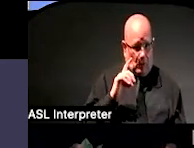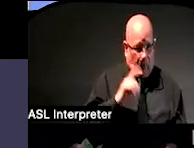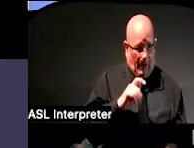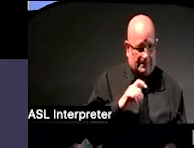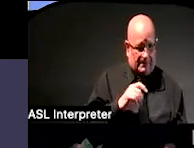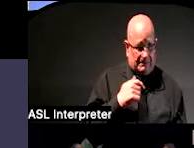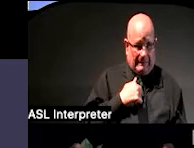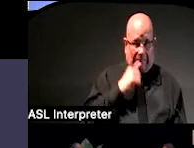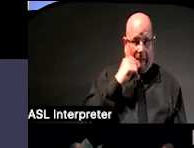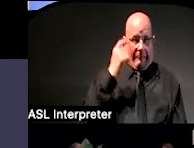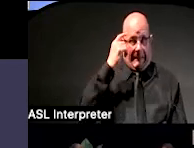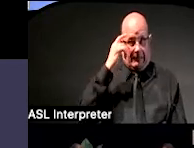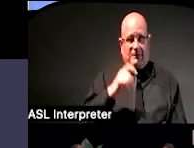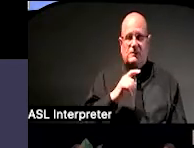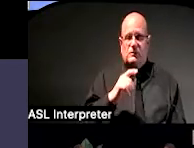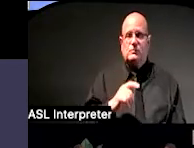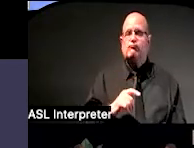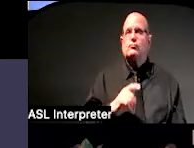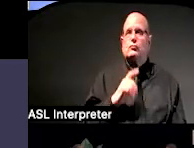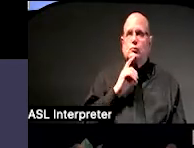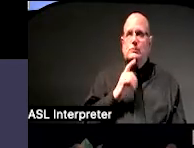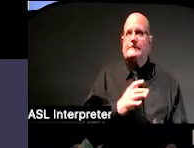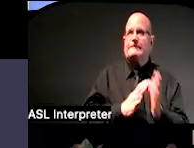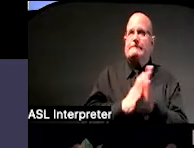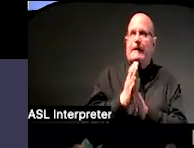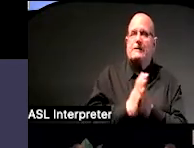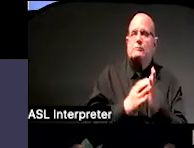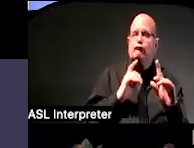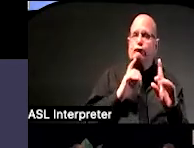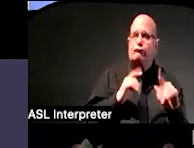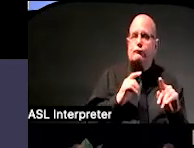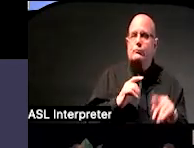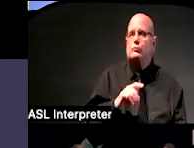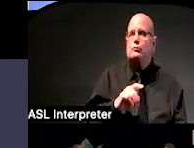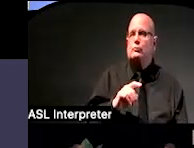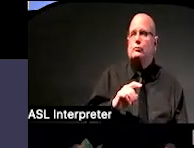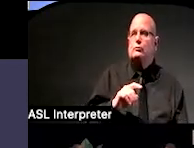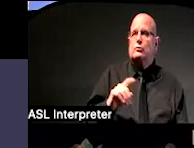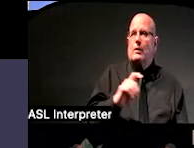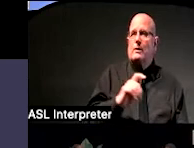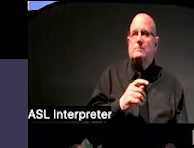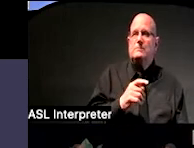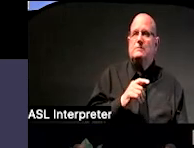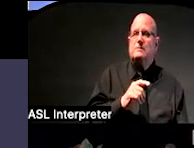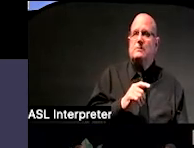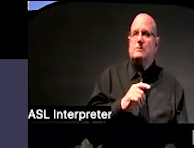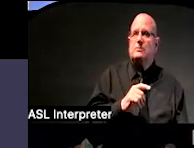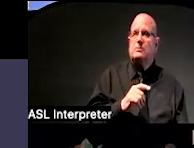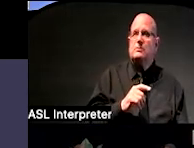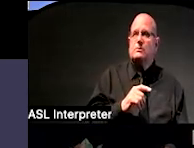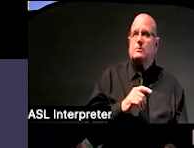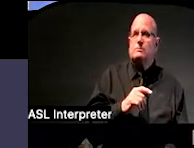haven't asked that you are burning to answer? Are there questions that you that may not have